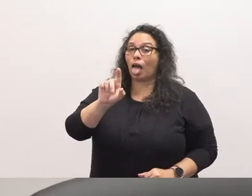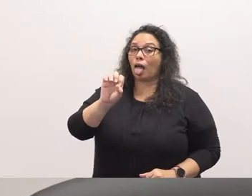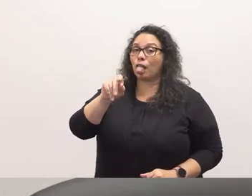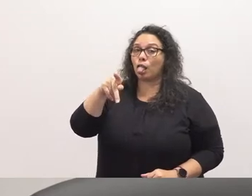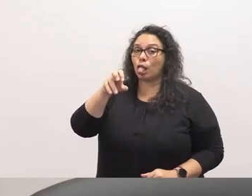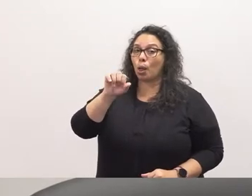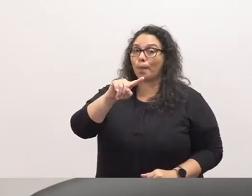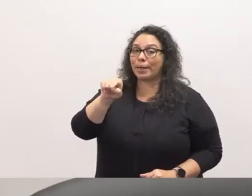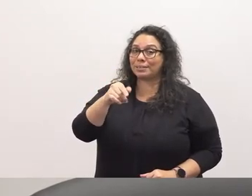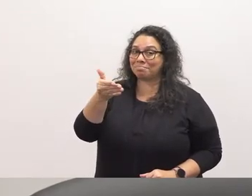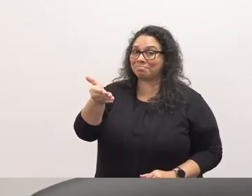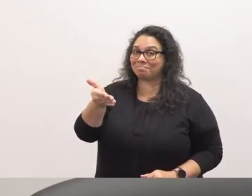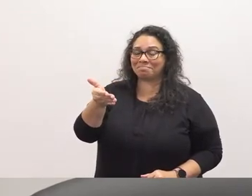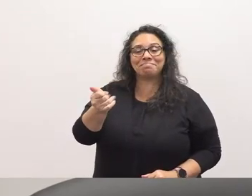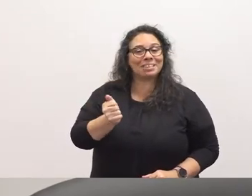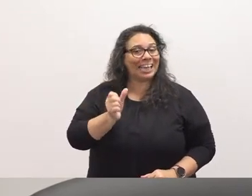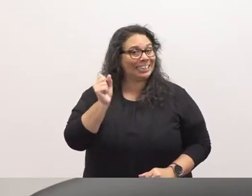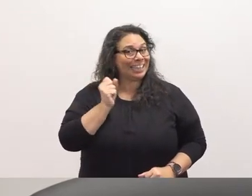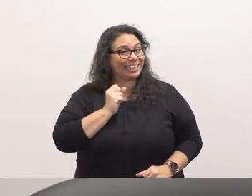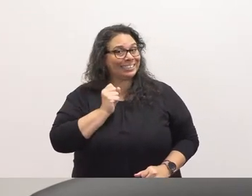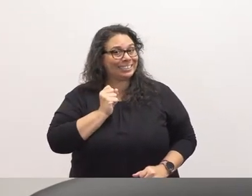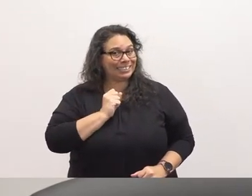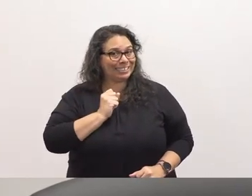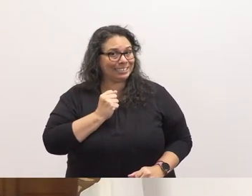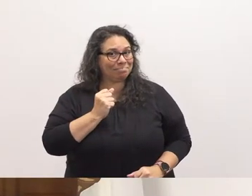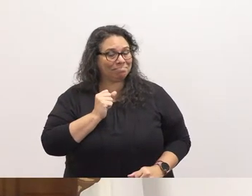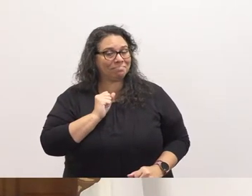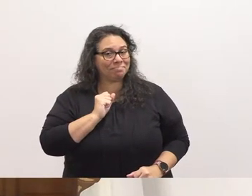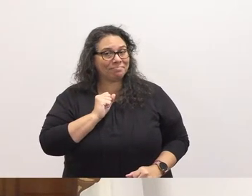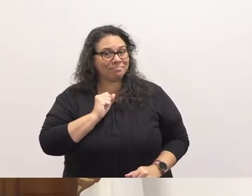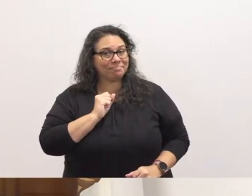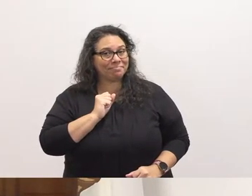do. On